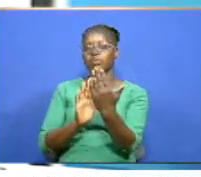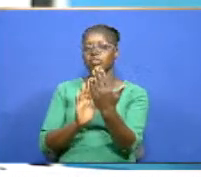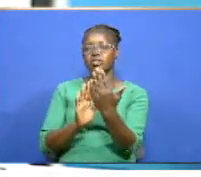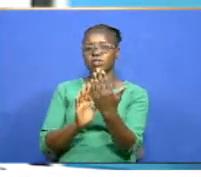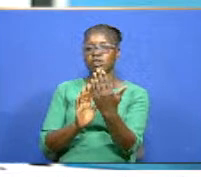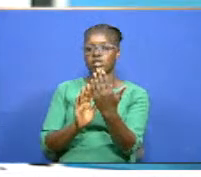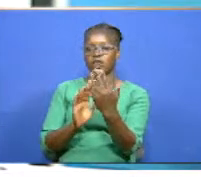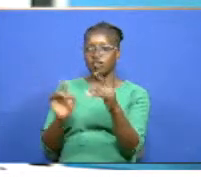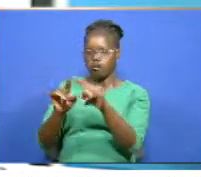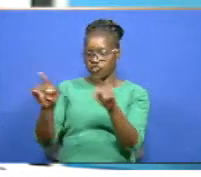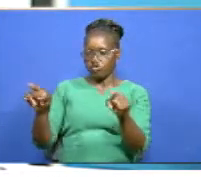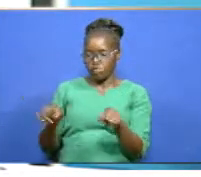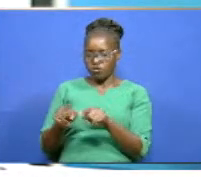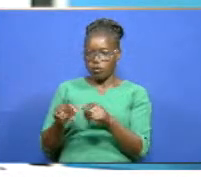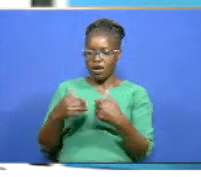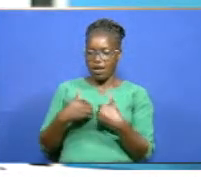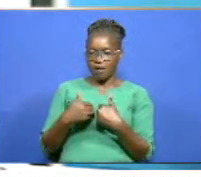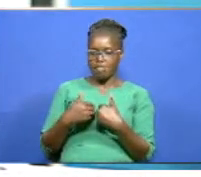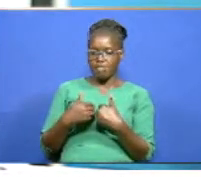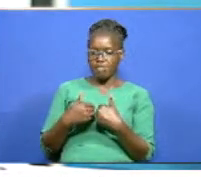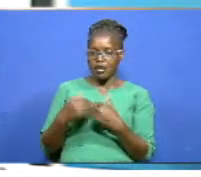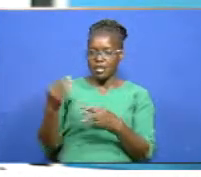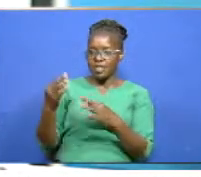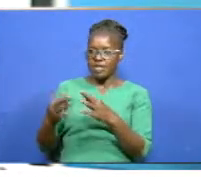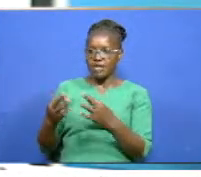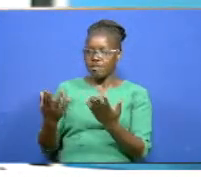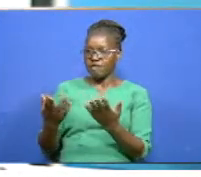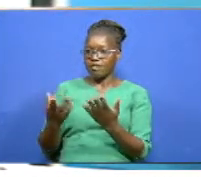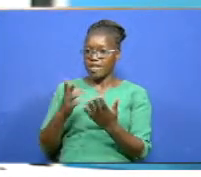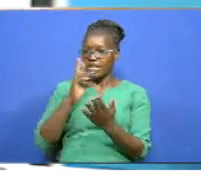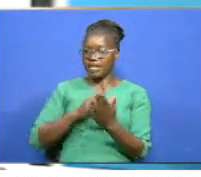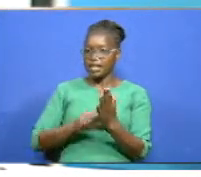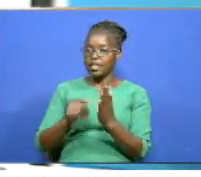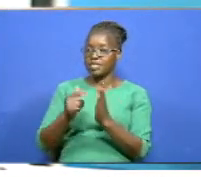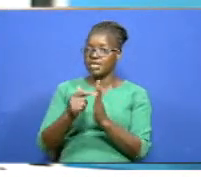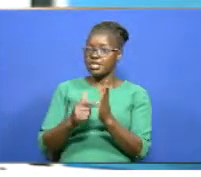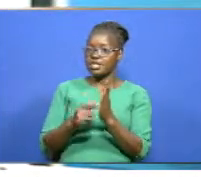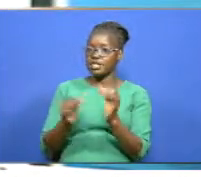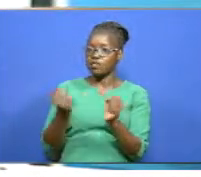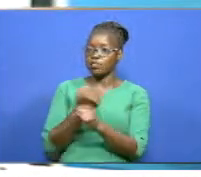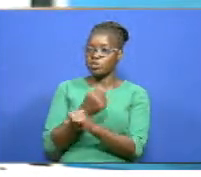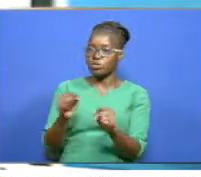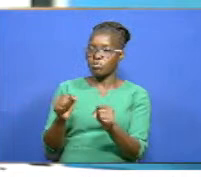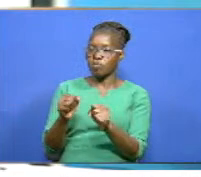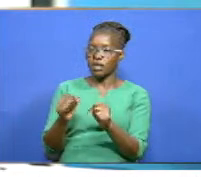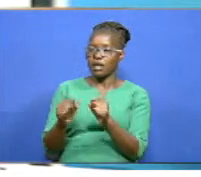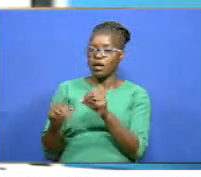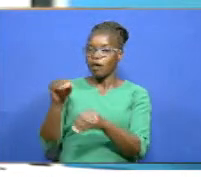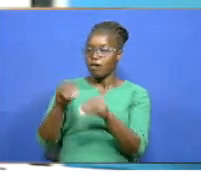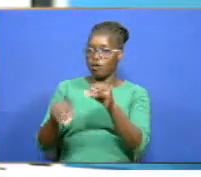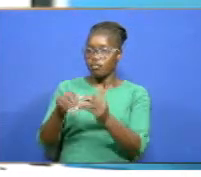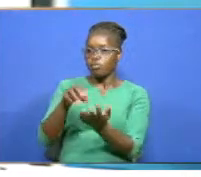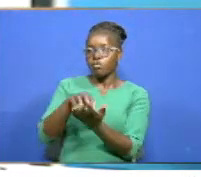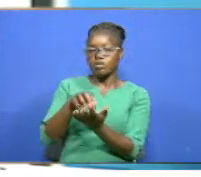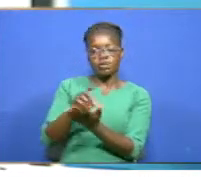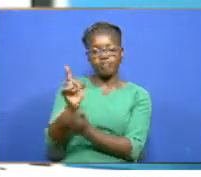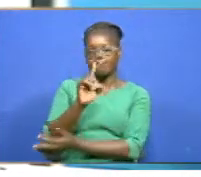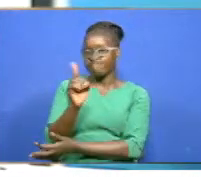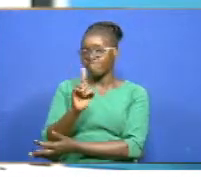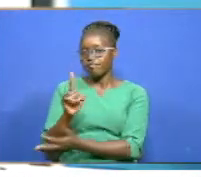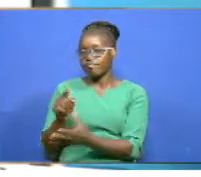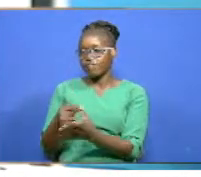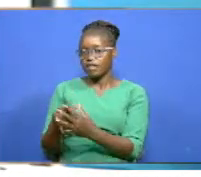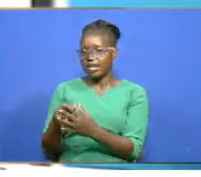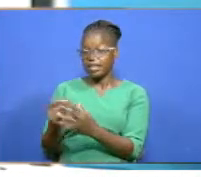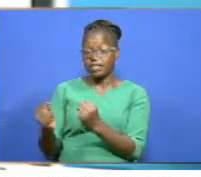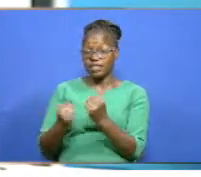a framework that, you know, if you get into the red list, you will not be able to vie for any political position, then it will send a